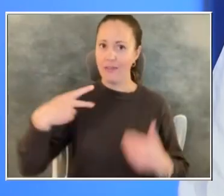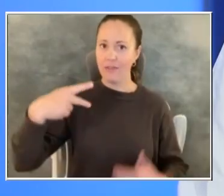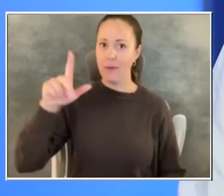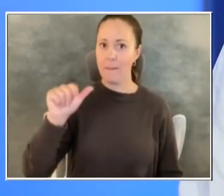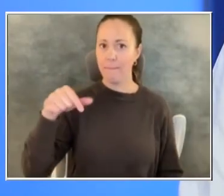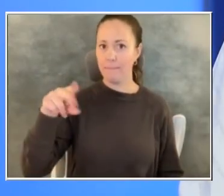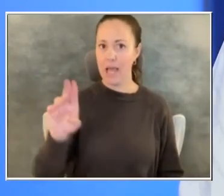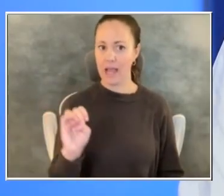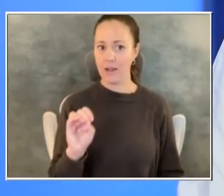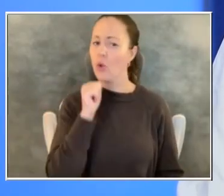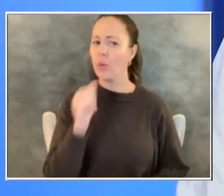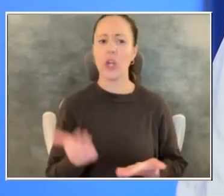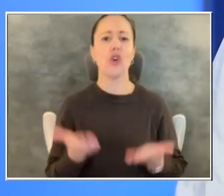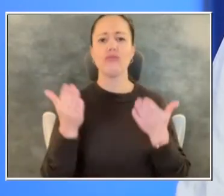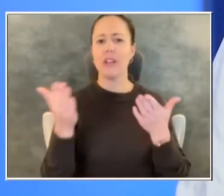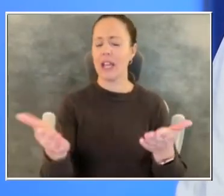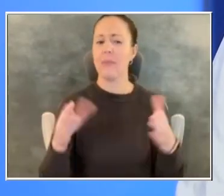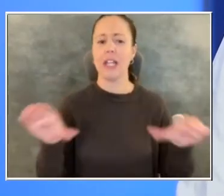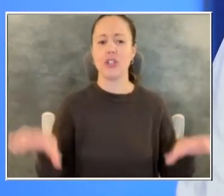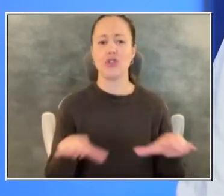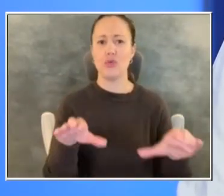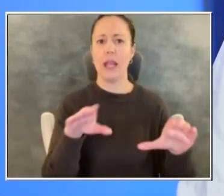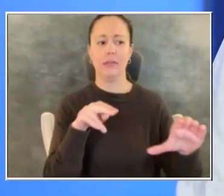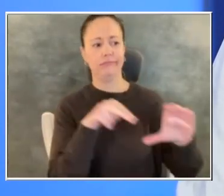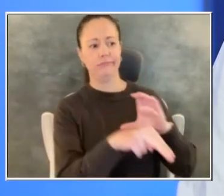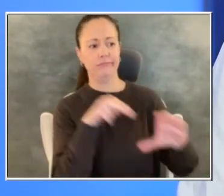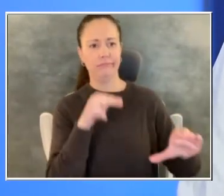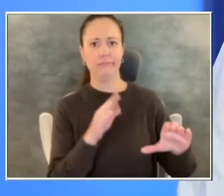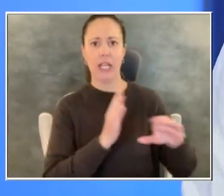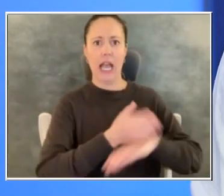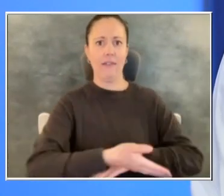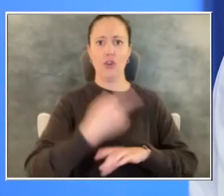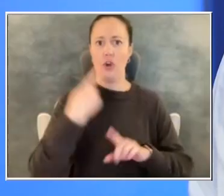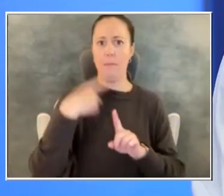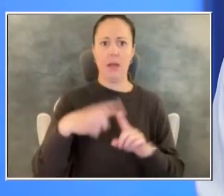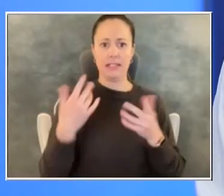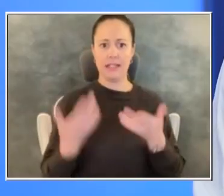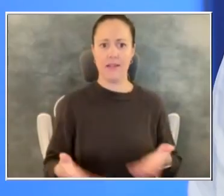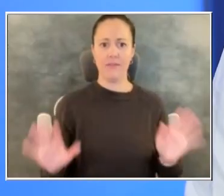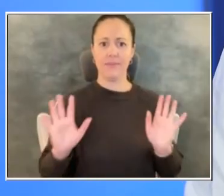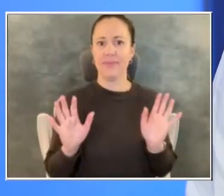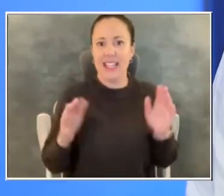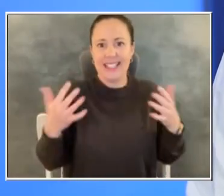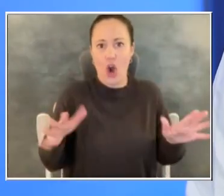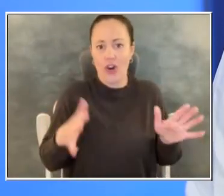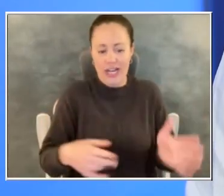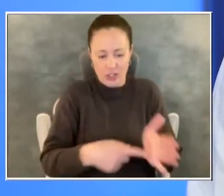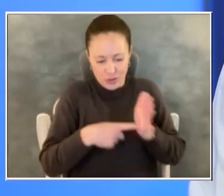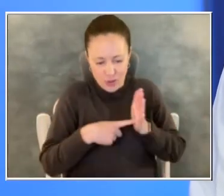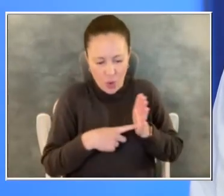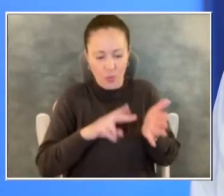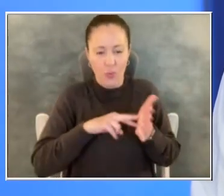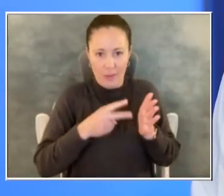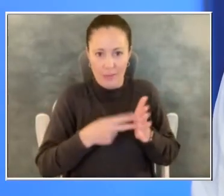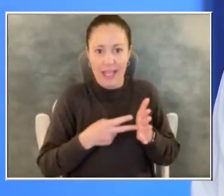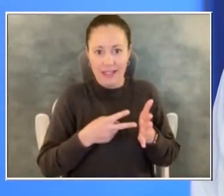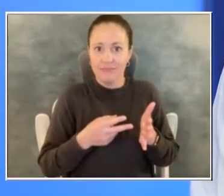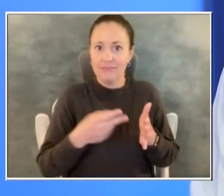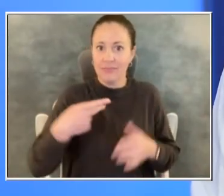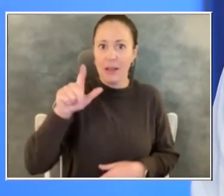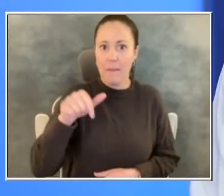recommend repeating a calcium score once it's positive, because that's already shown us that there is hard plaque.